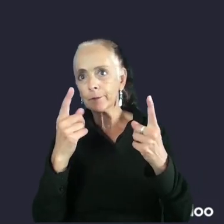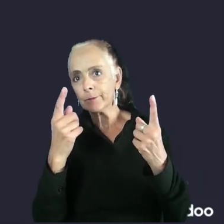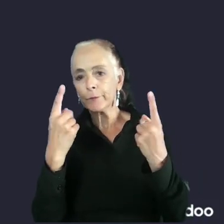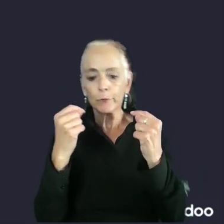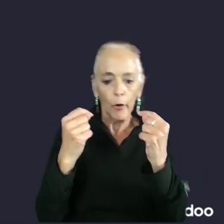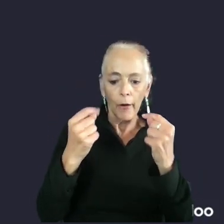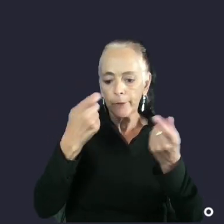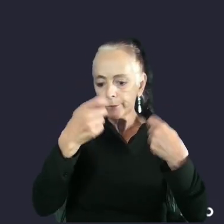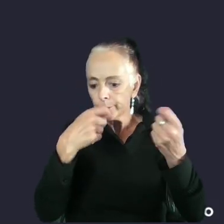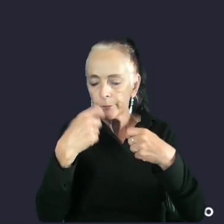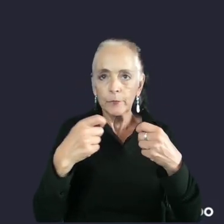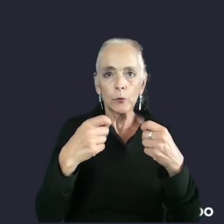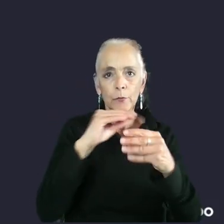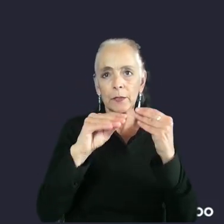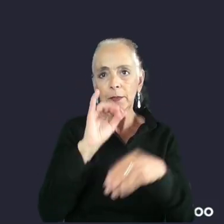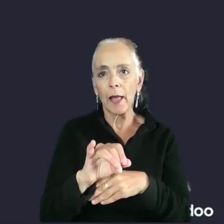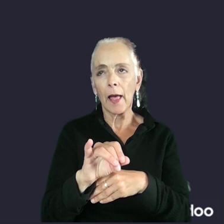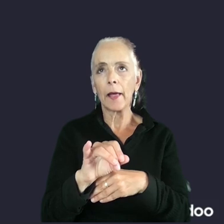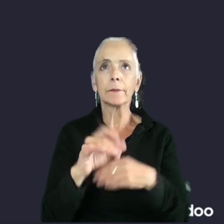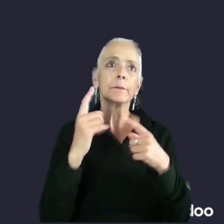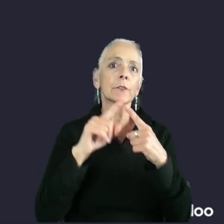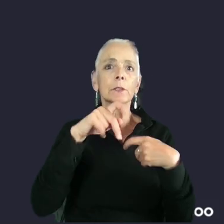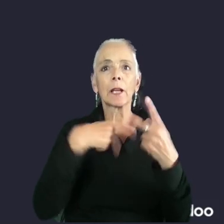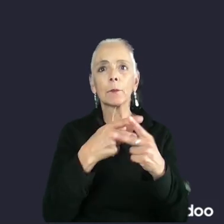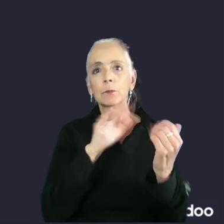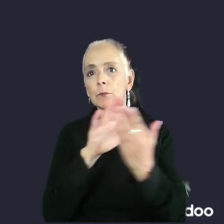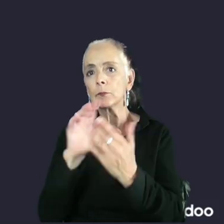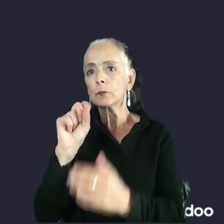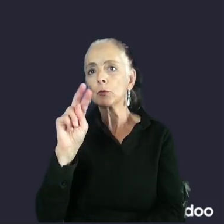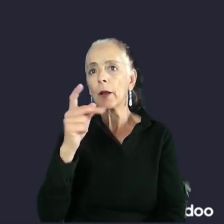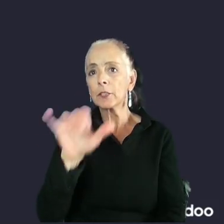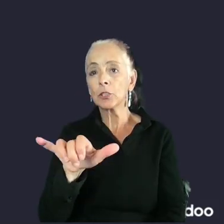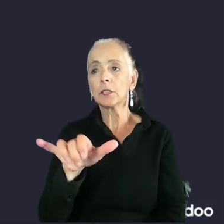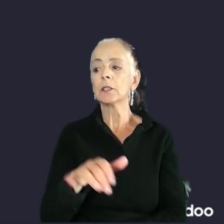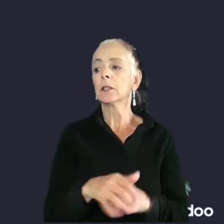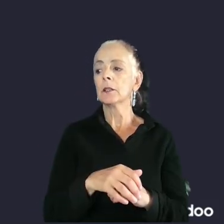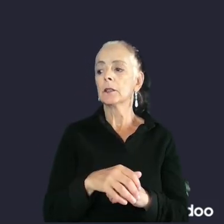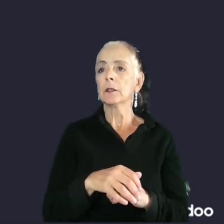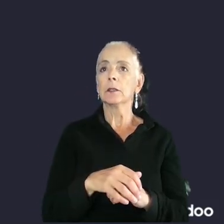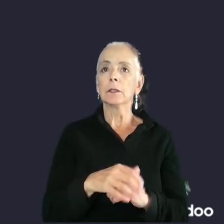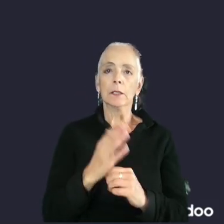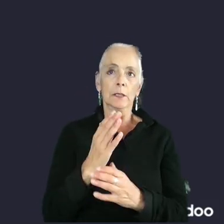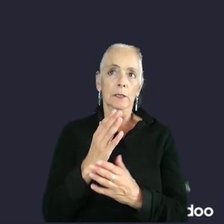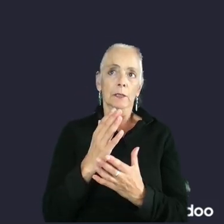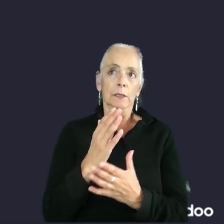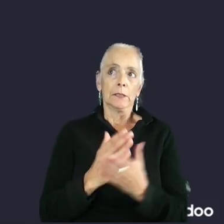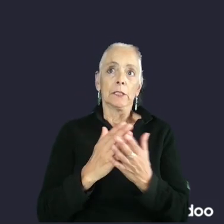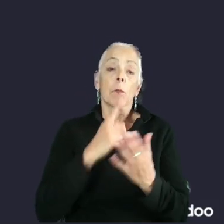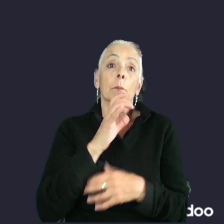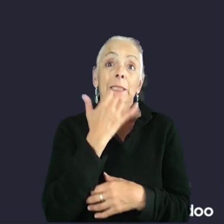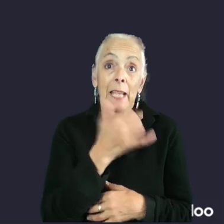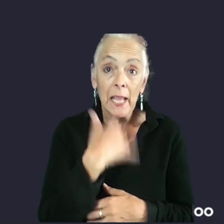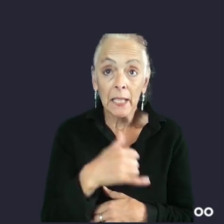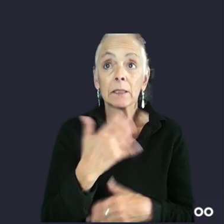I organized them in different types of strategies. So some of them might seem pretty obvious. Some of them are actually mistakes,